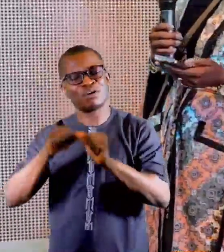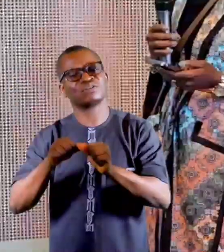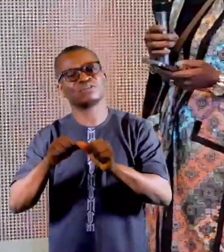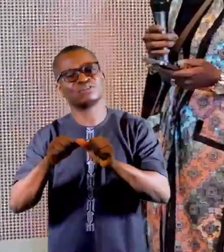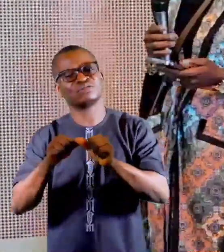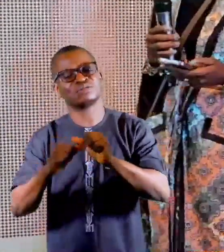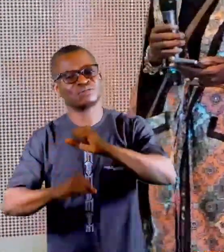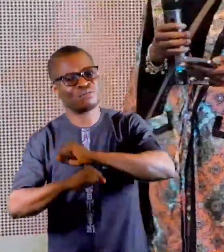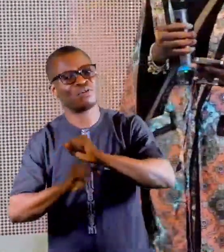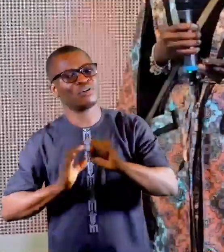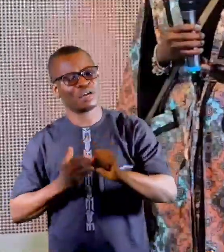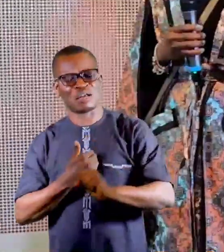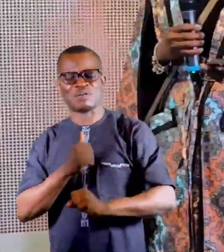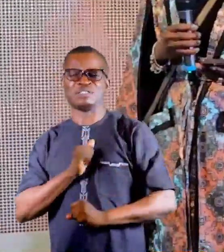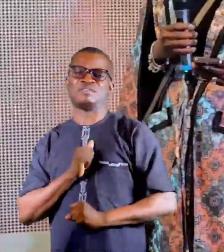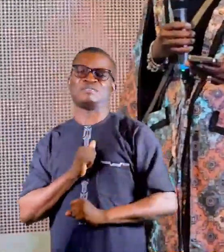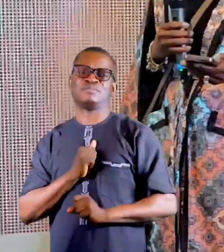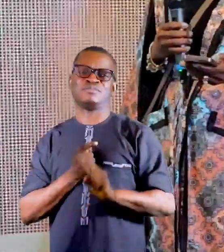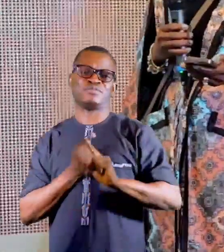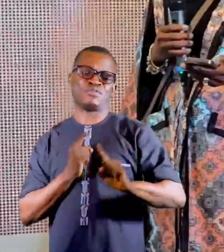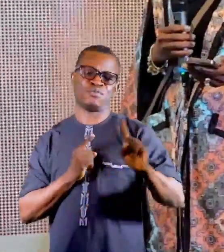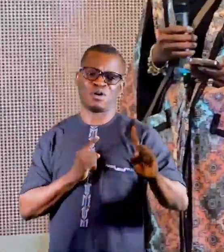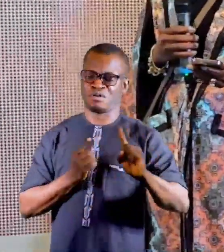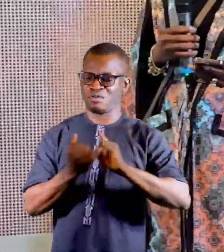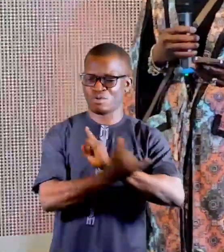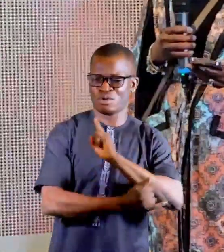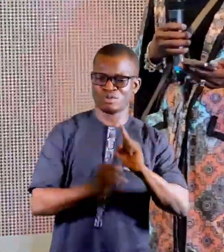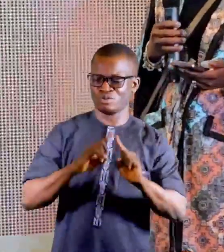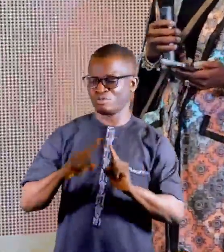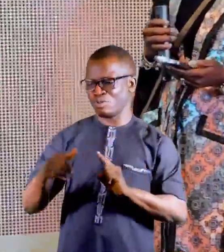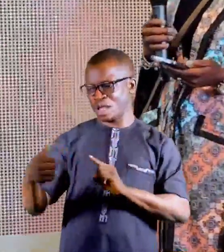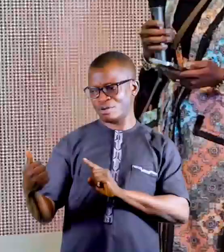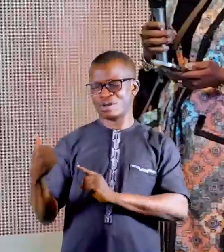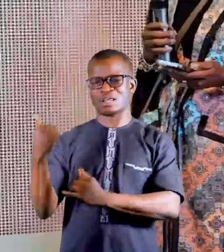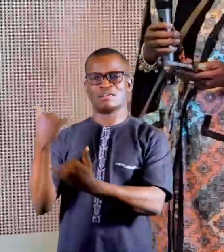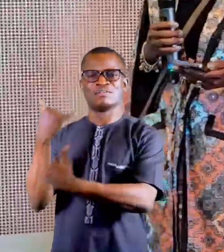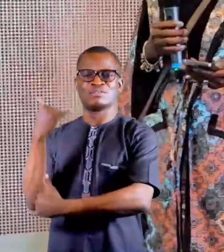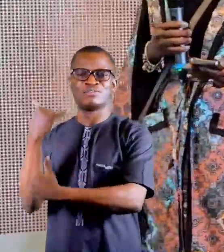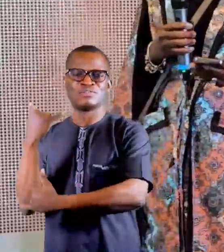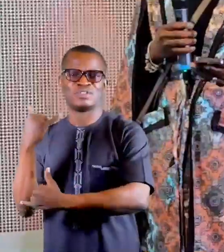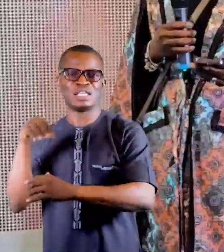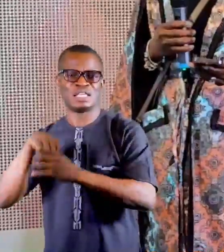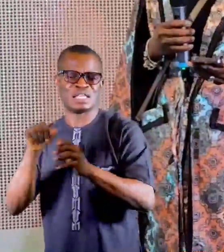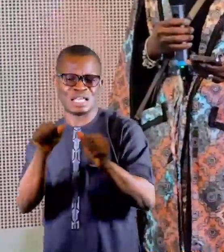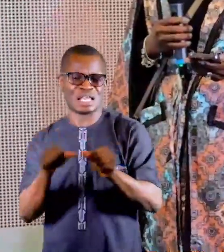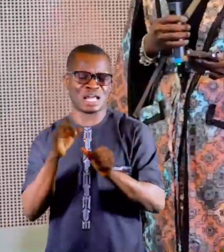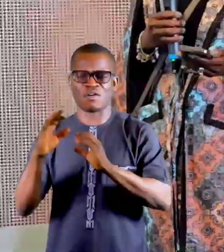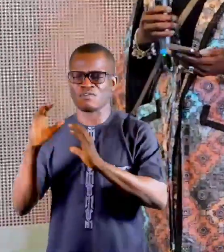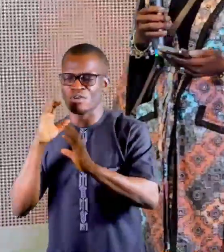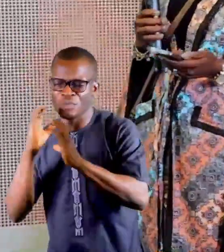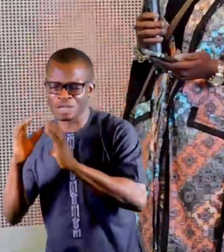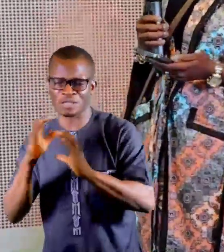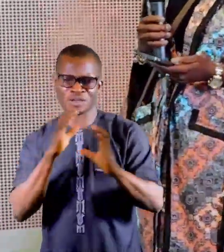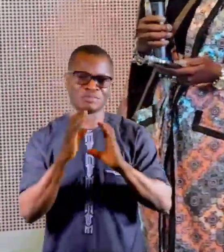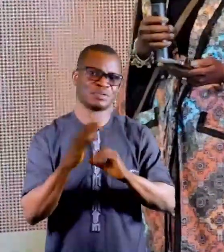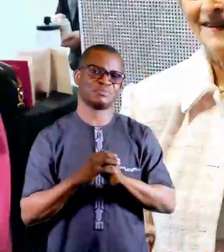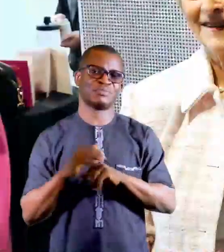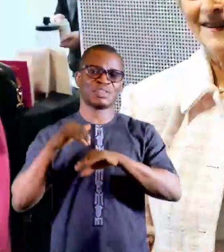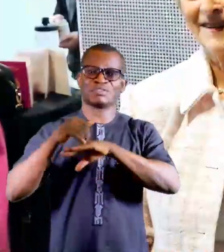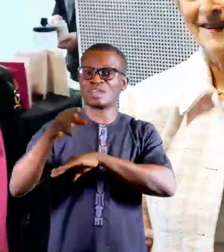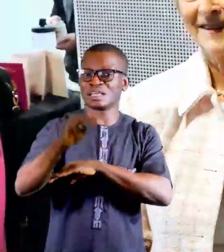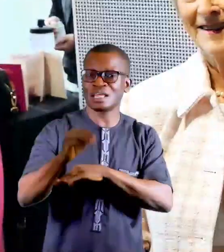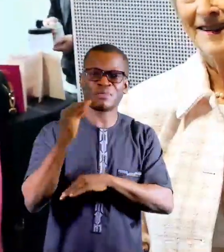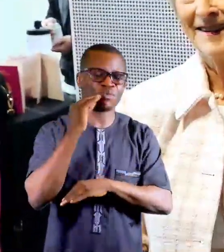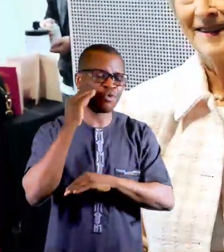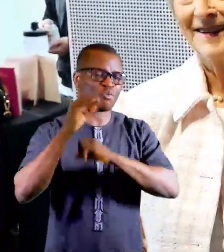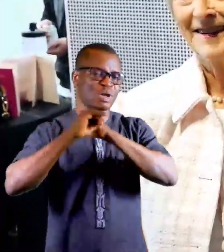to support ourselves in terms of trans-border cooperation, collaboration, communication, and resource mobilization.